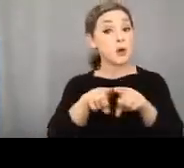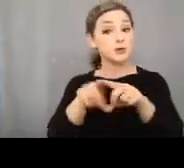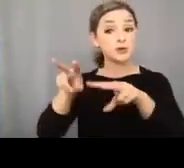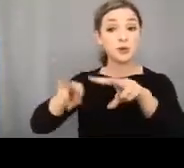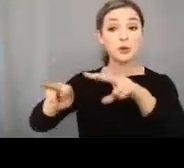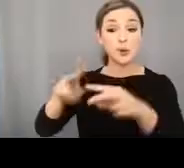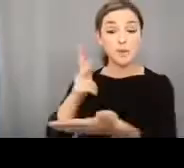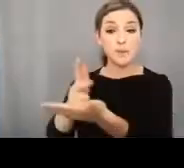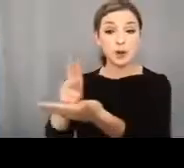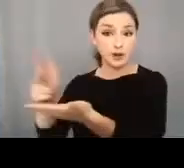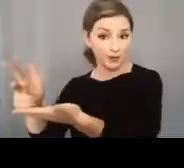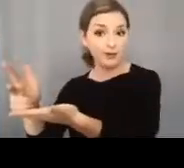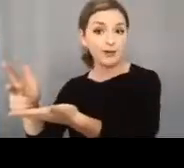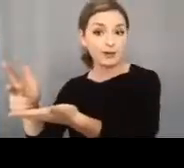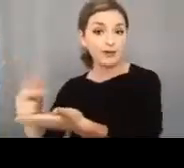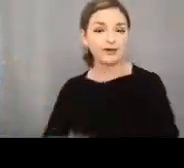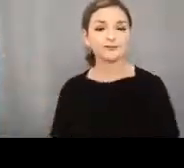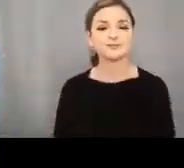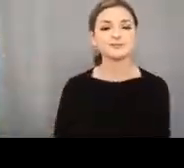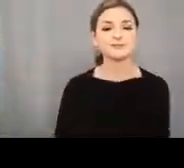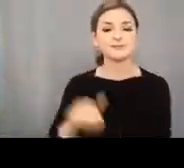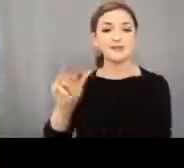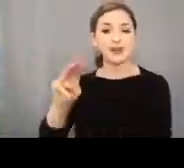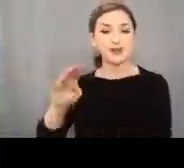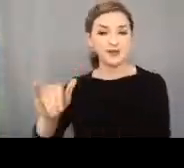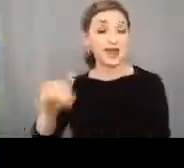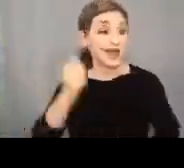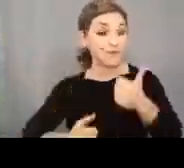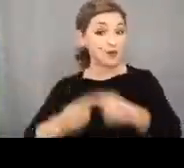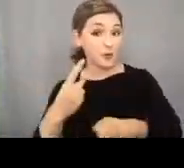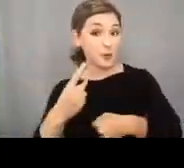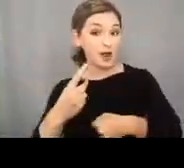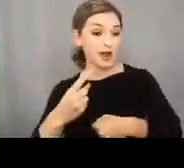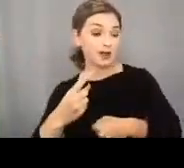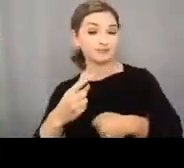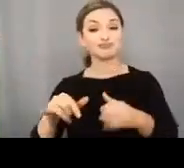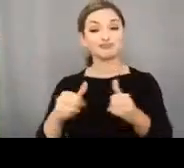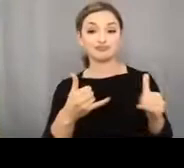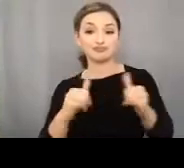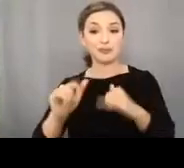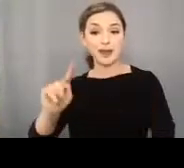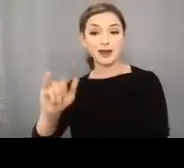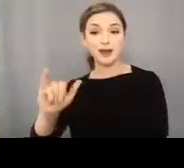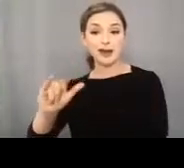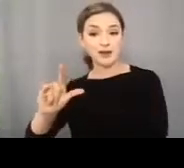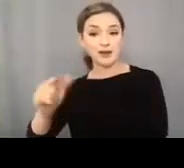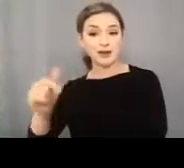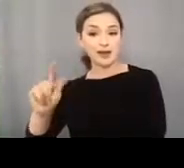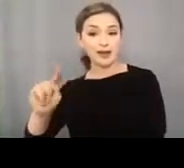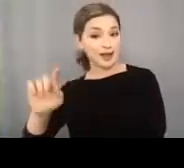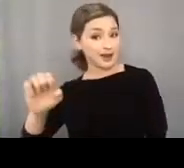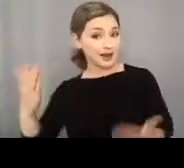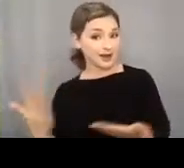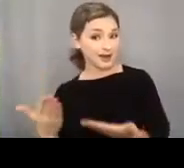Because this is where everybody's tailgating? This is where most of the people are tailgating. Okay. And I can watch people walking